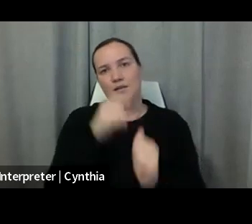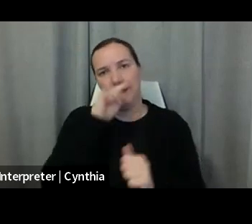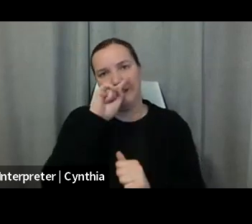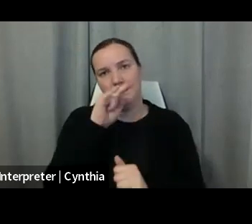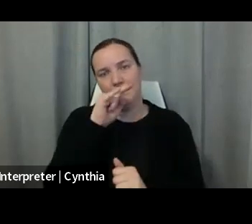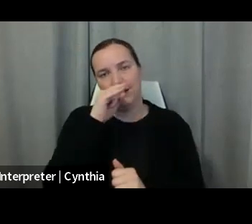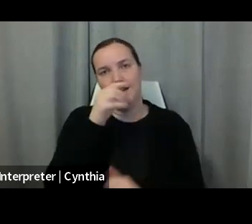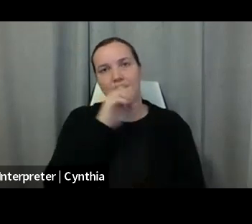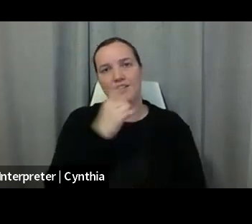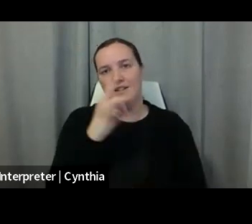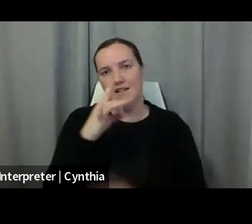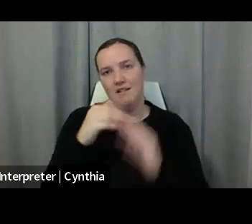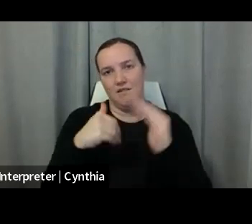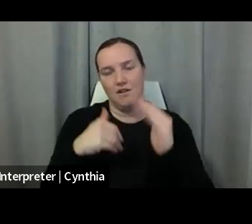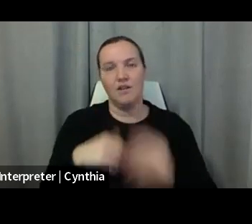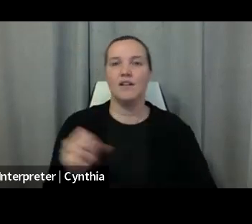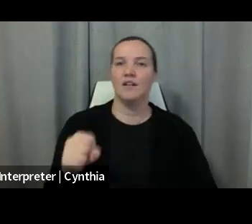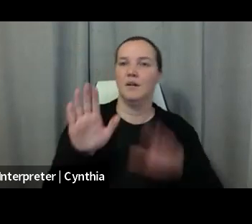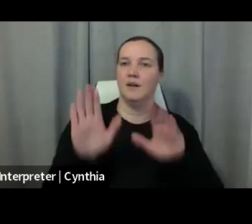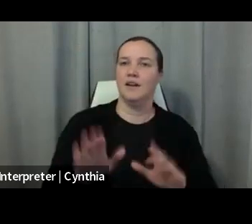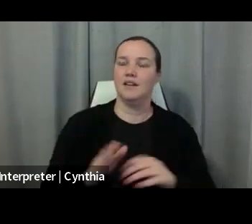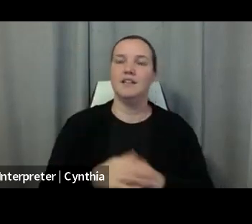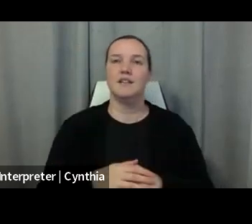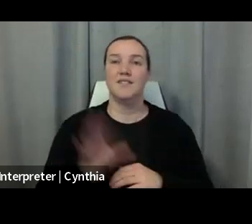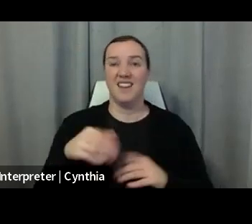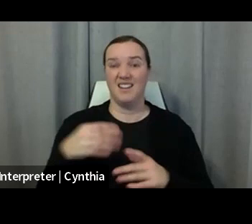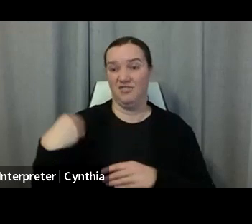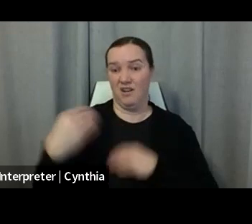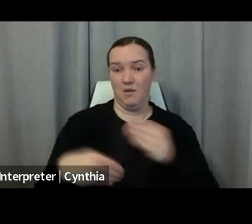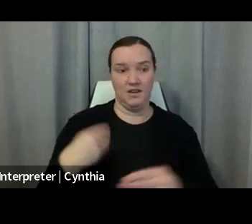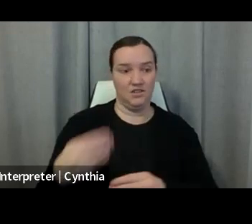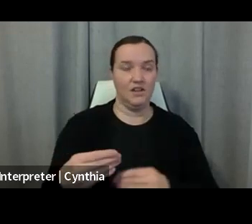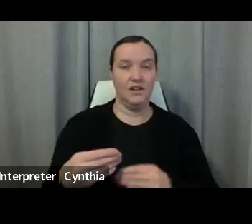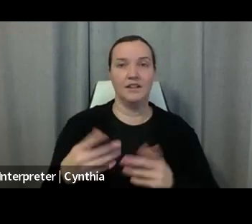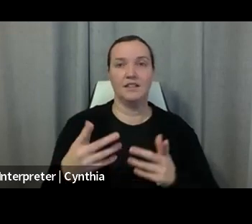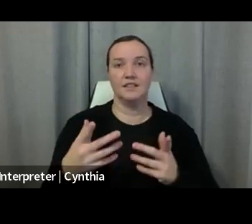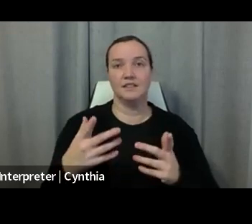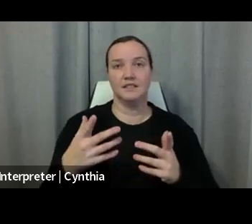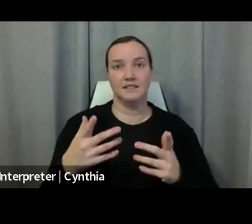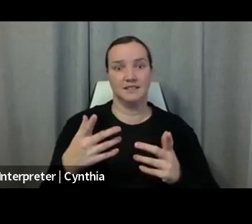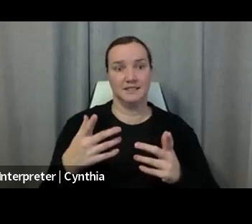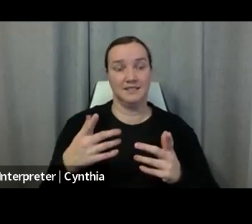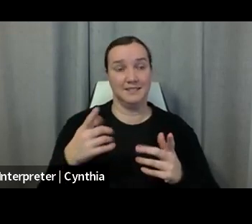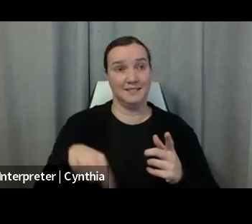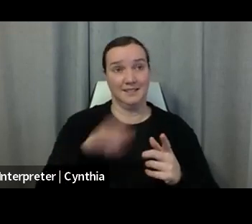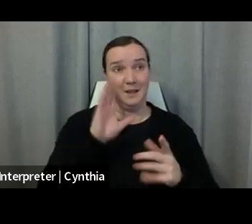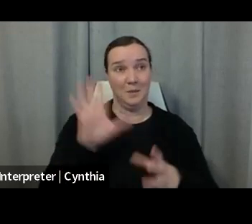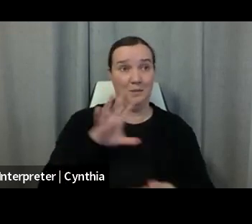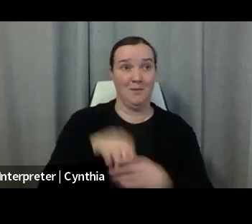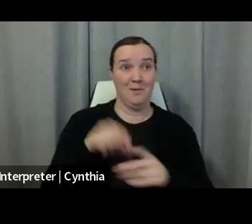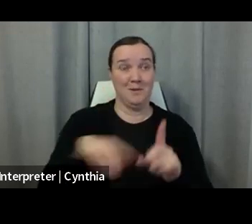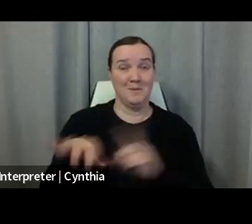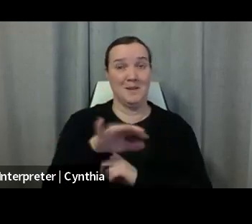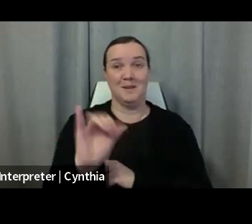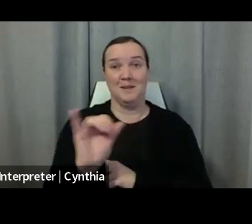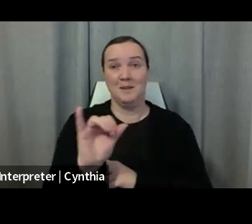Great, right. So building that, you know, generations to come who are going to fill our spaces as well, with probably